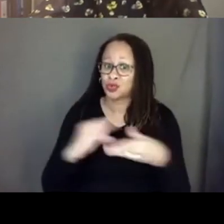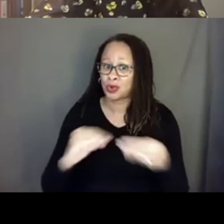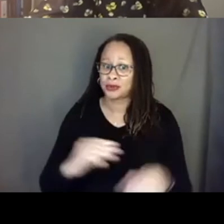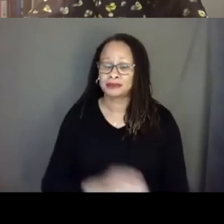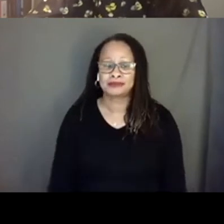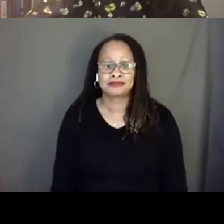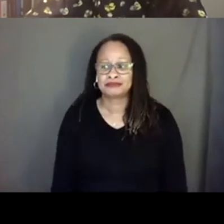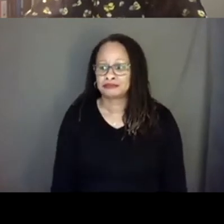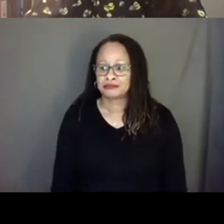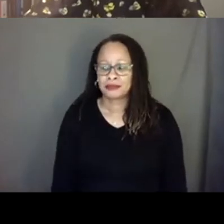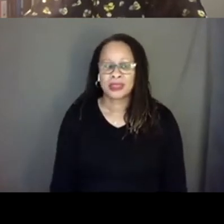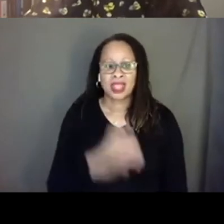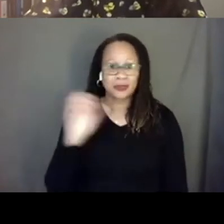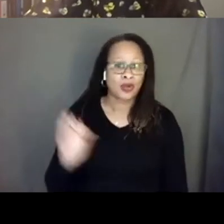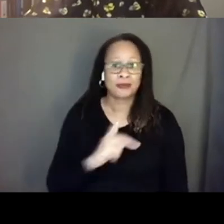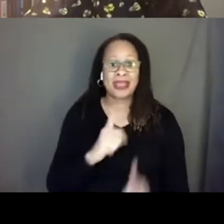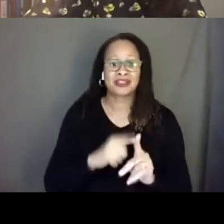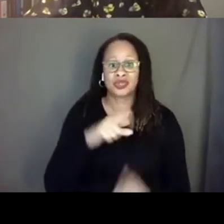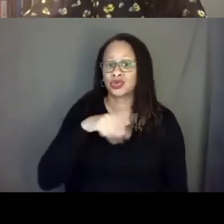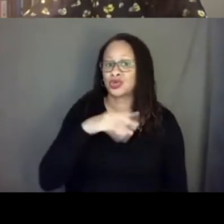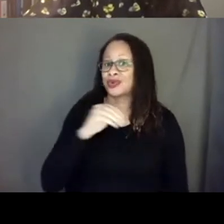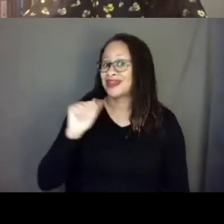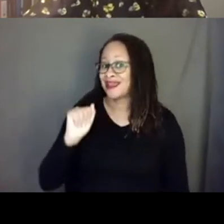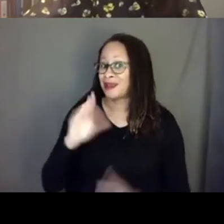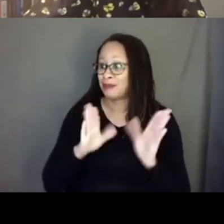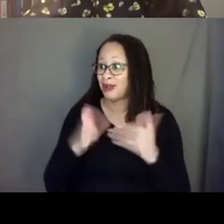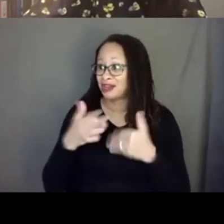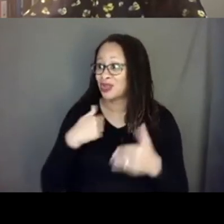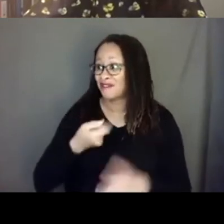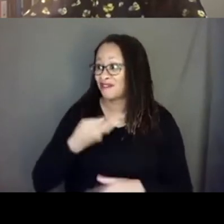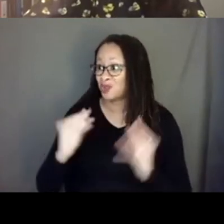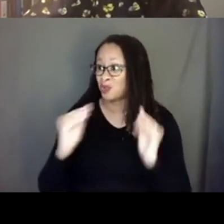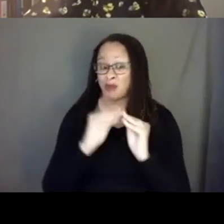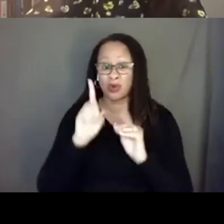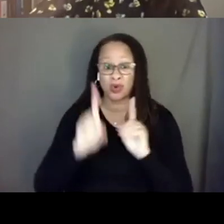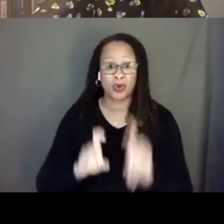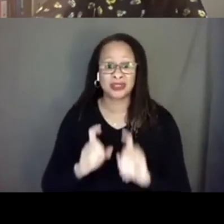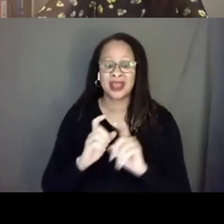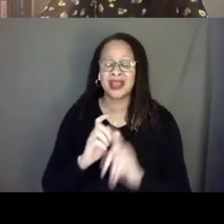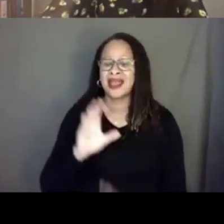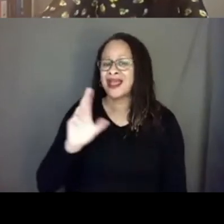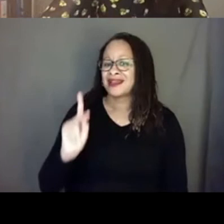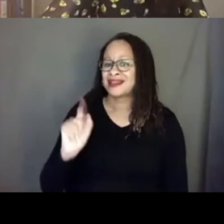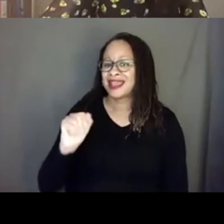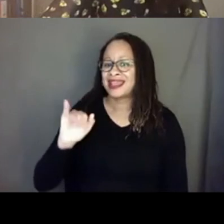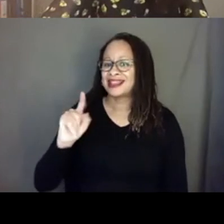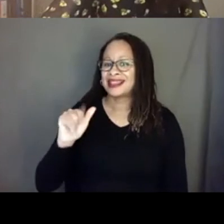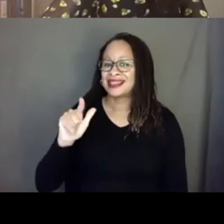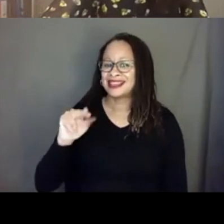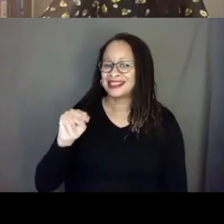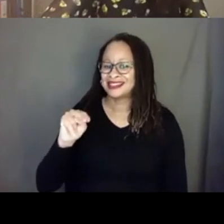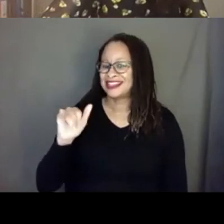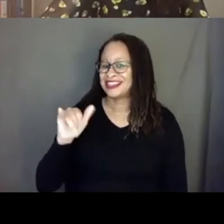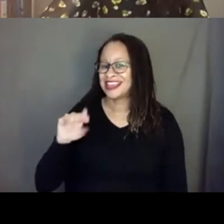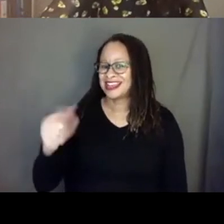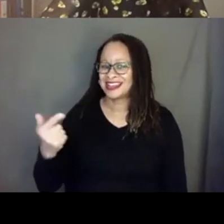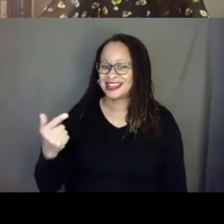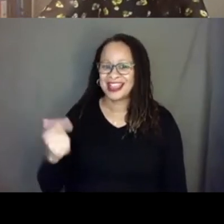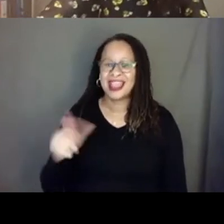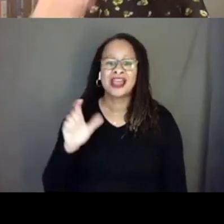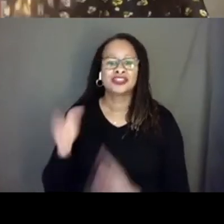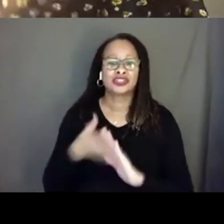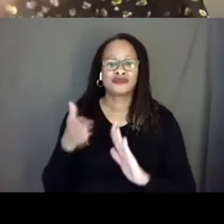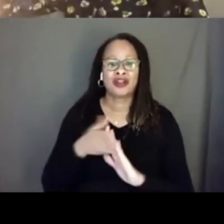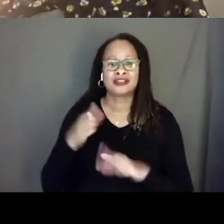I'm going to jump back to the Q&A box real quick. We've got a couple more. Caitlin Yang. Hi, Caitlin. Caitlin runs a